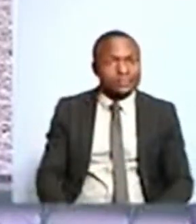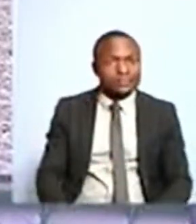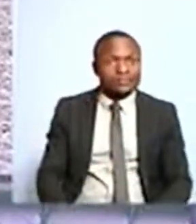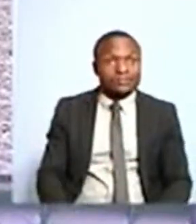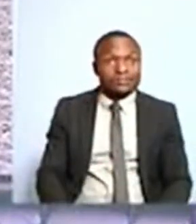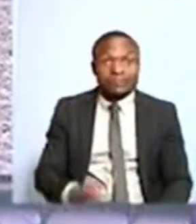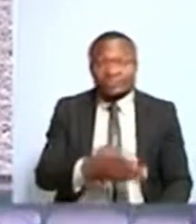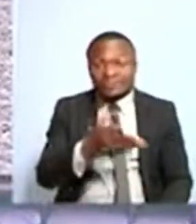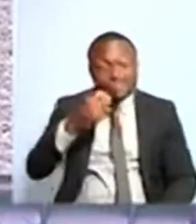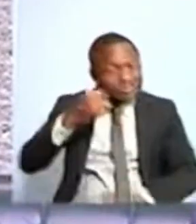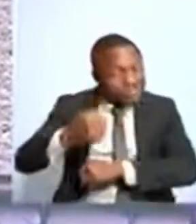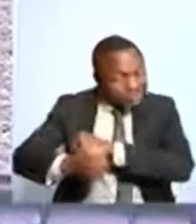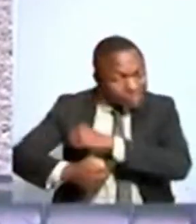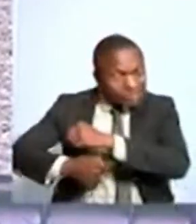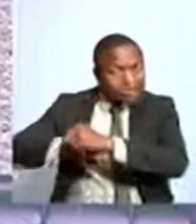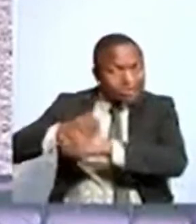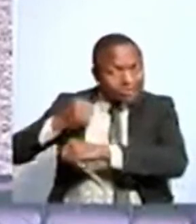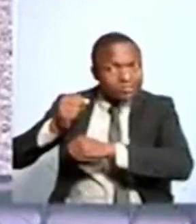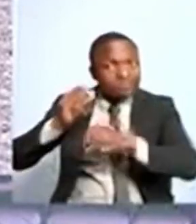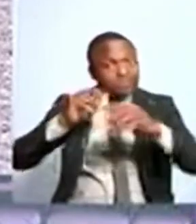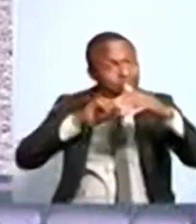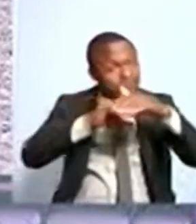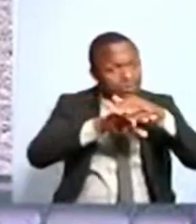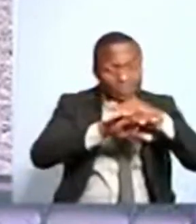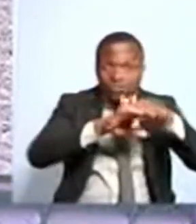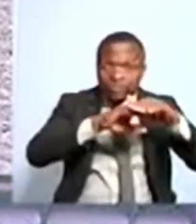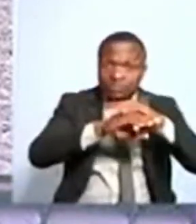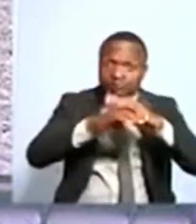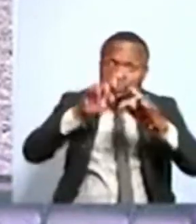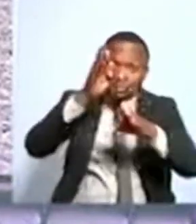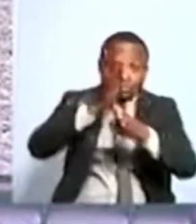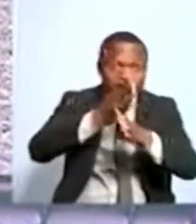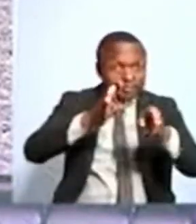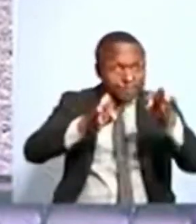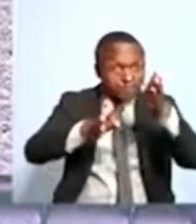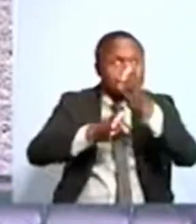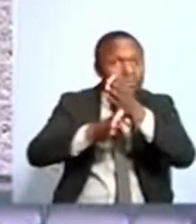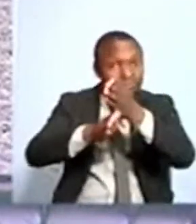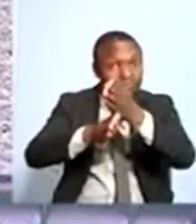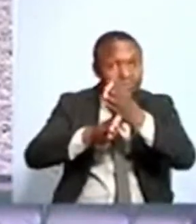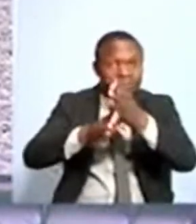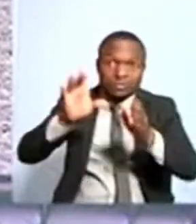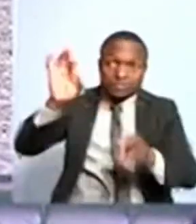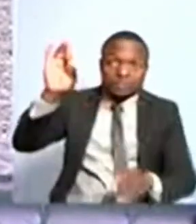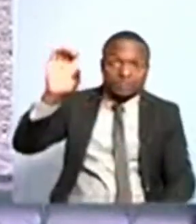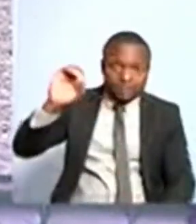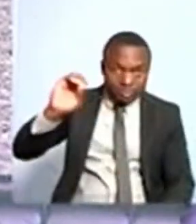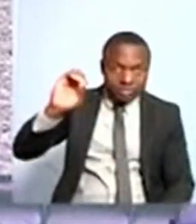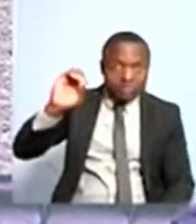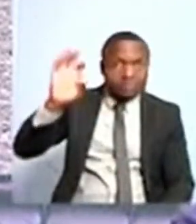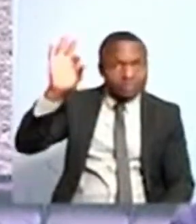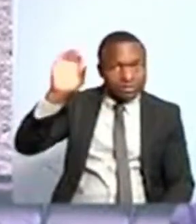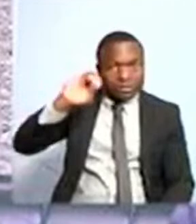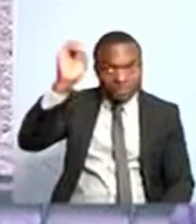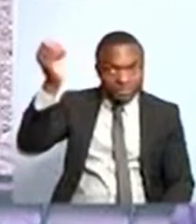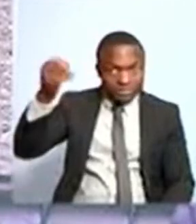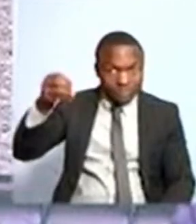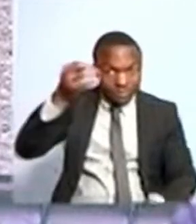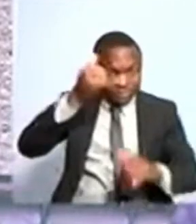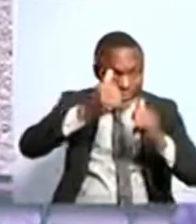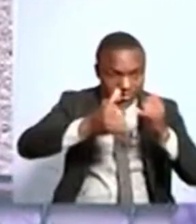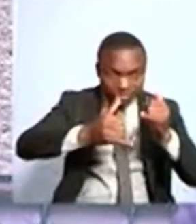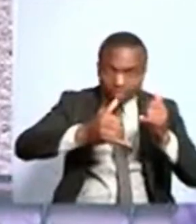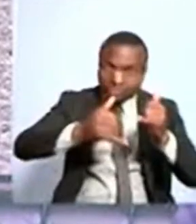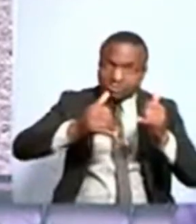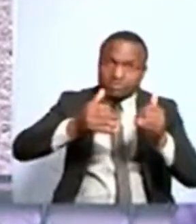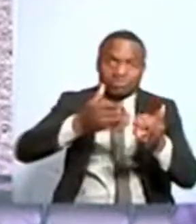even struggling to have access to infrastructure that is at 80–90% complete. I think that is not